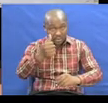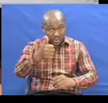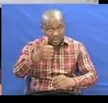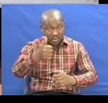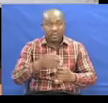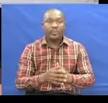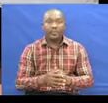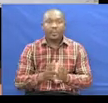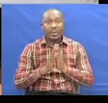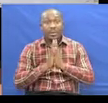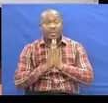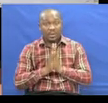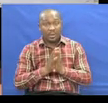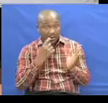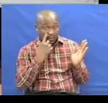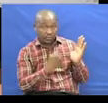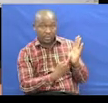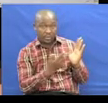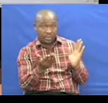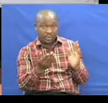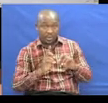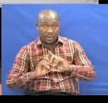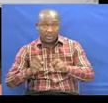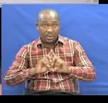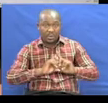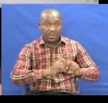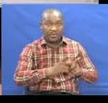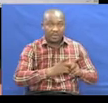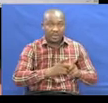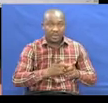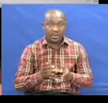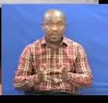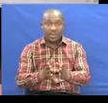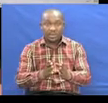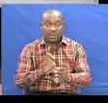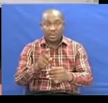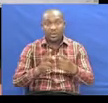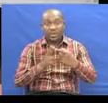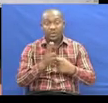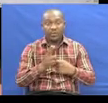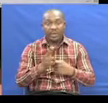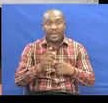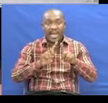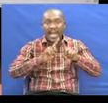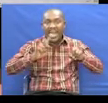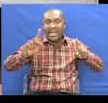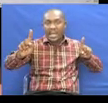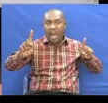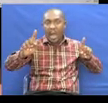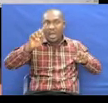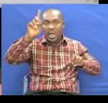you, pupils. I've shown you different methods on solving linear equations